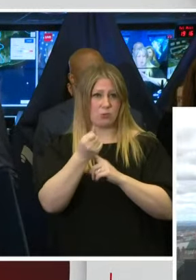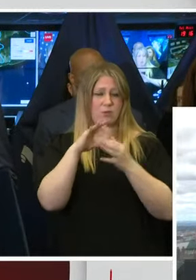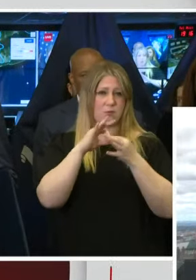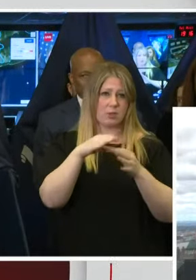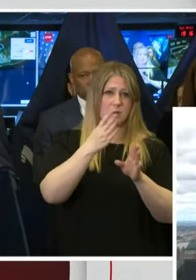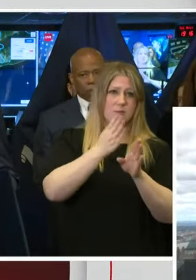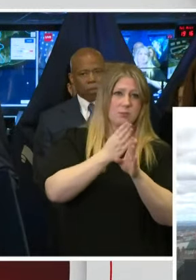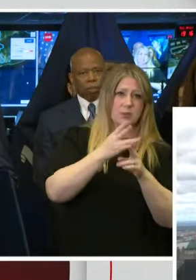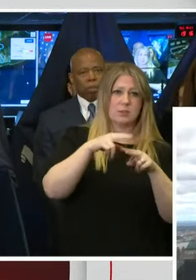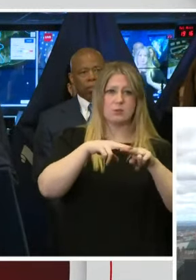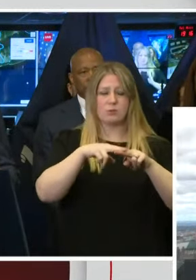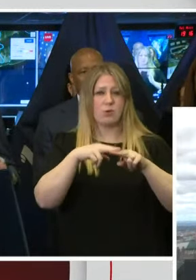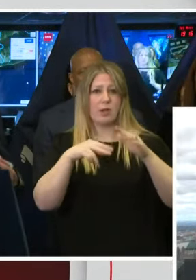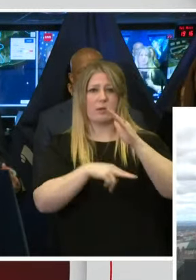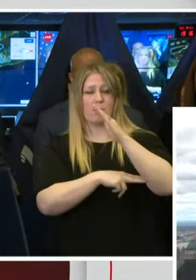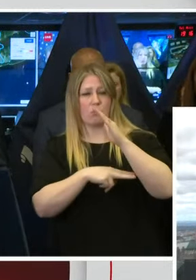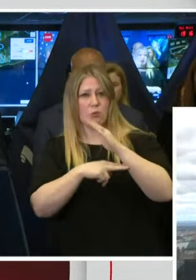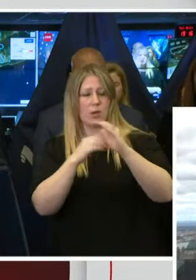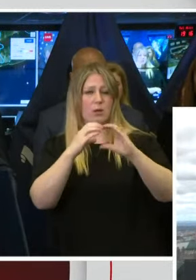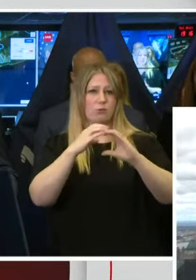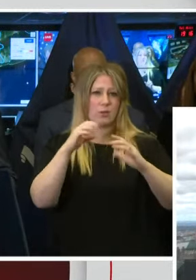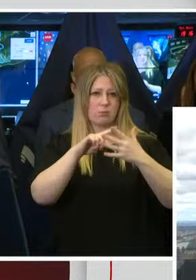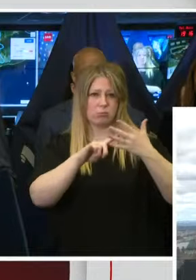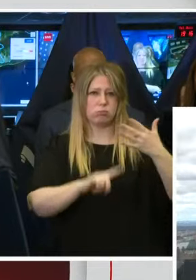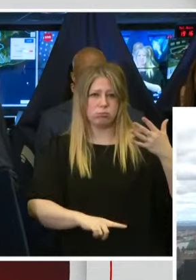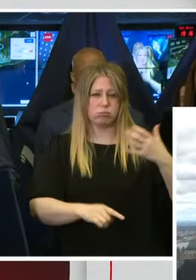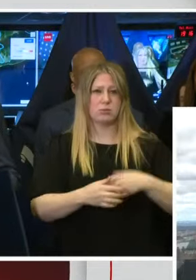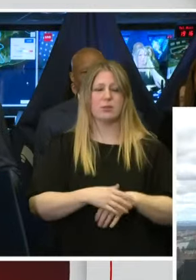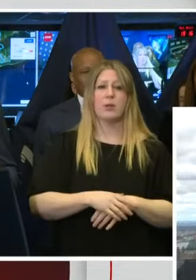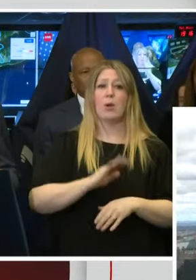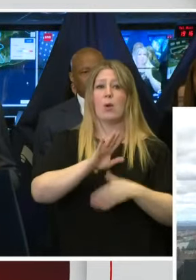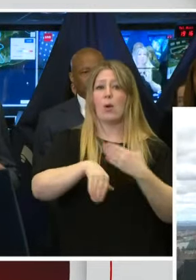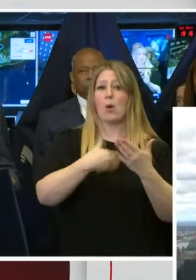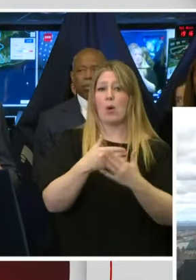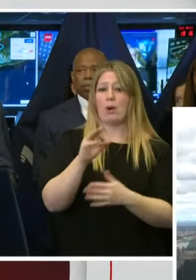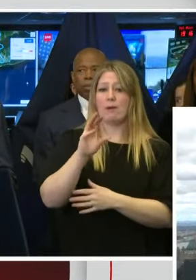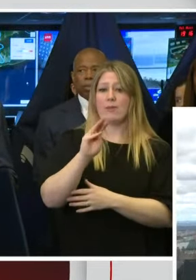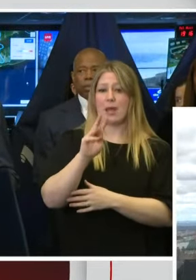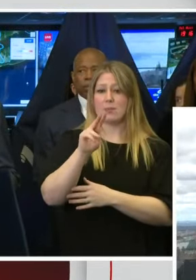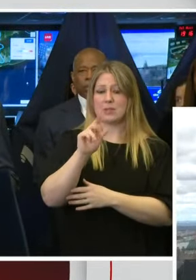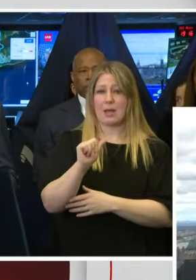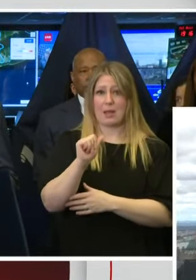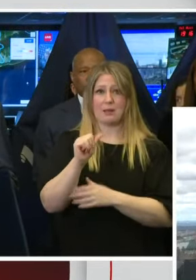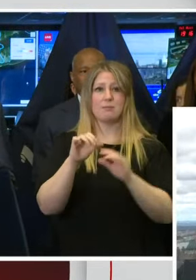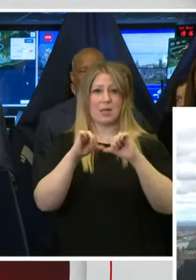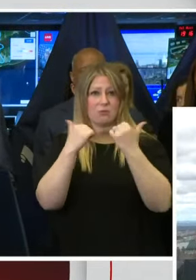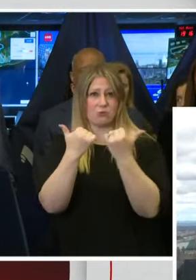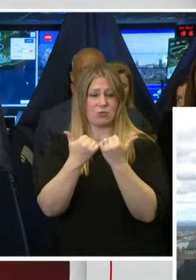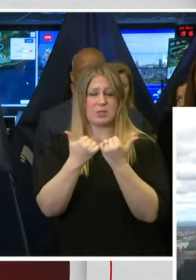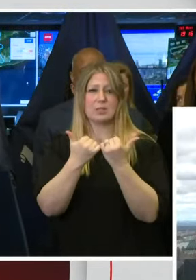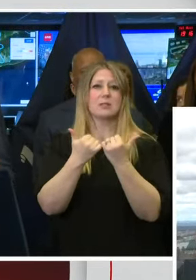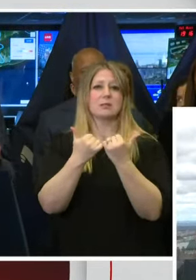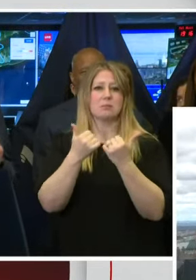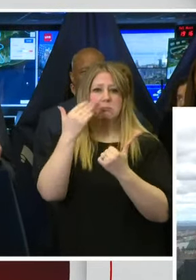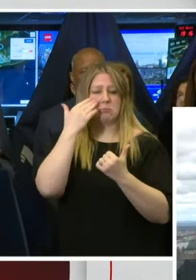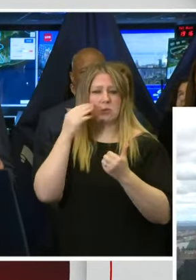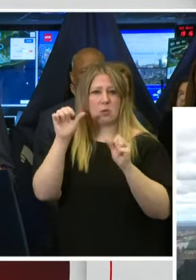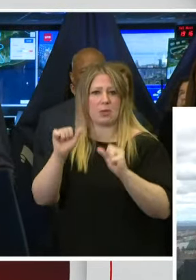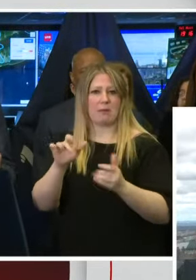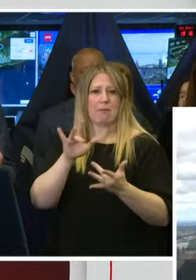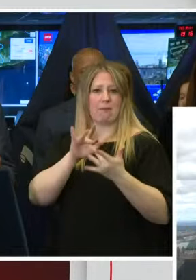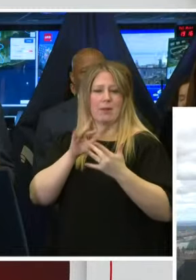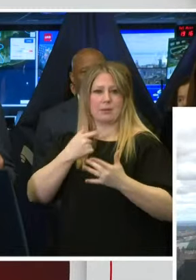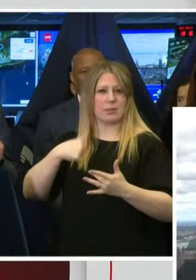closely. We have an open communications bridge with all of our MTA agencies to report, as I said, any abnormality that they encounter.